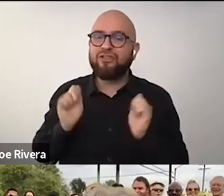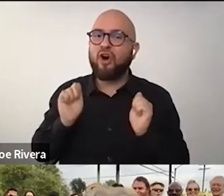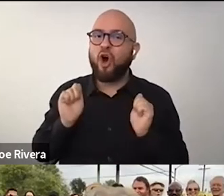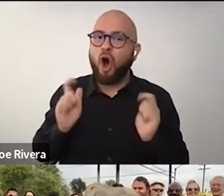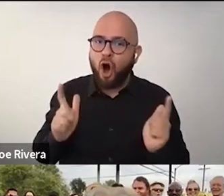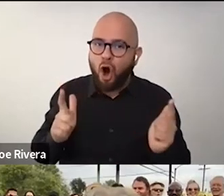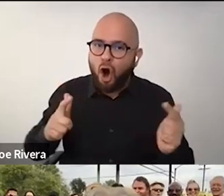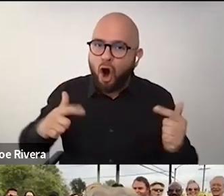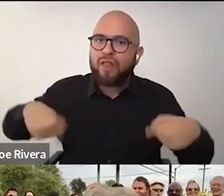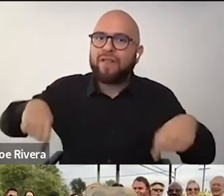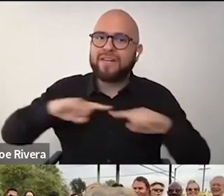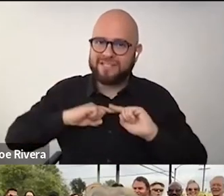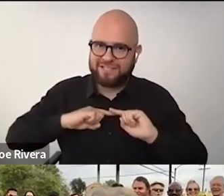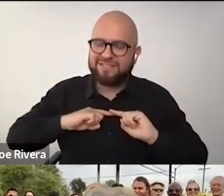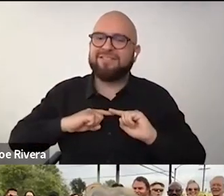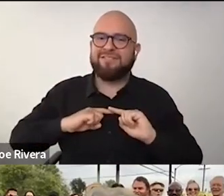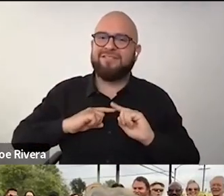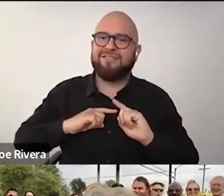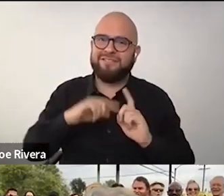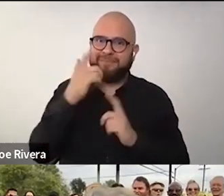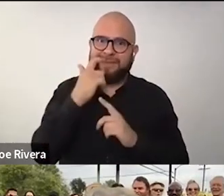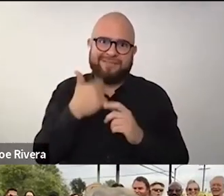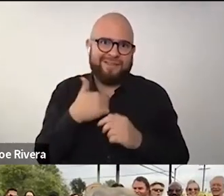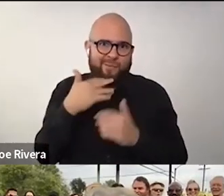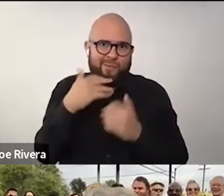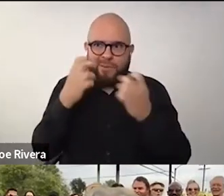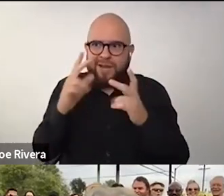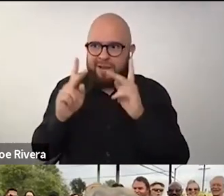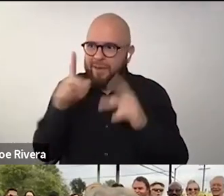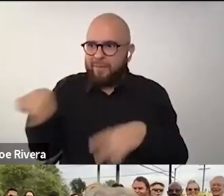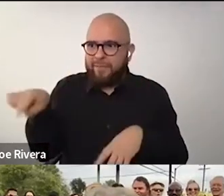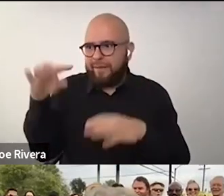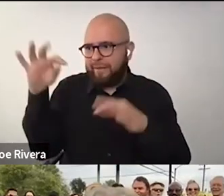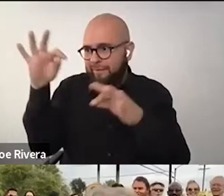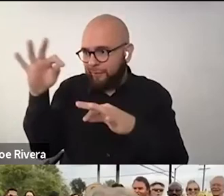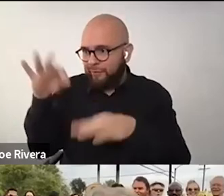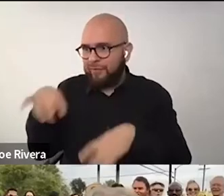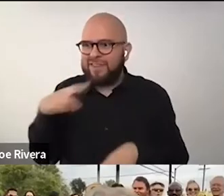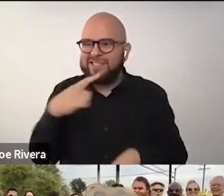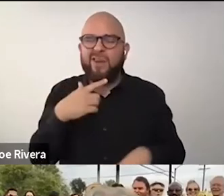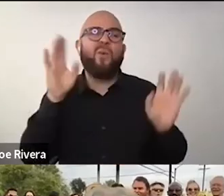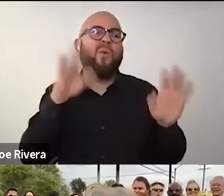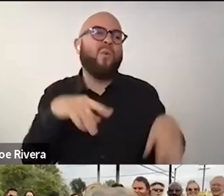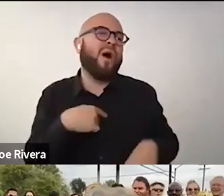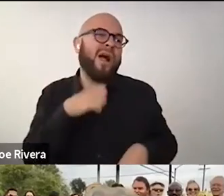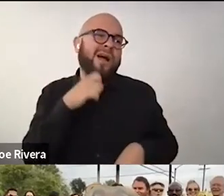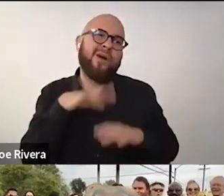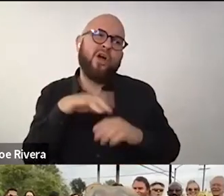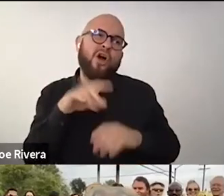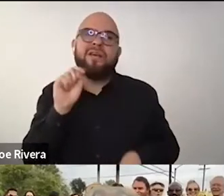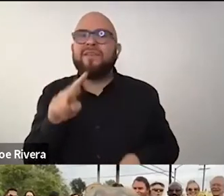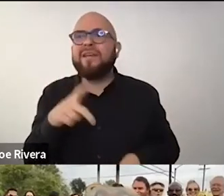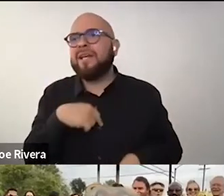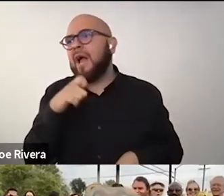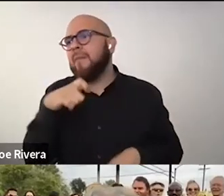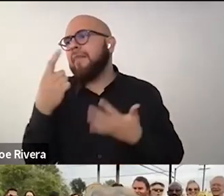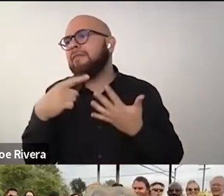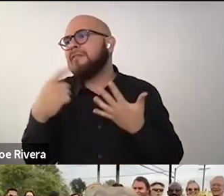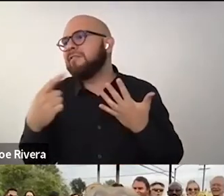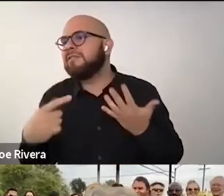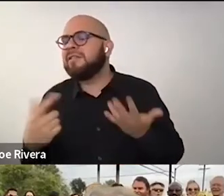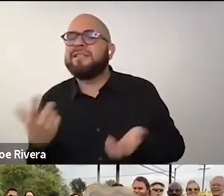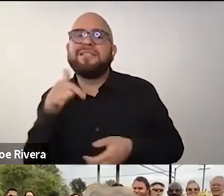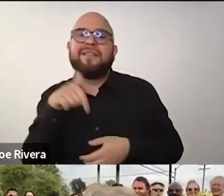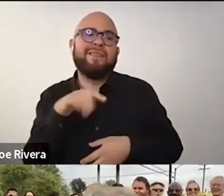get educated about it, are like, oh, well, I'm not on TV. I'm not this, I'm not that. This project is small. Doesn't